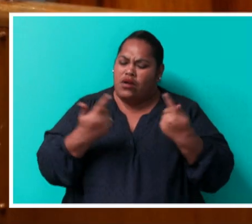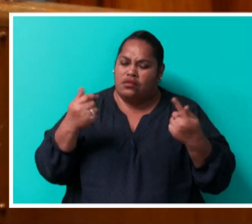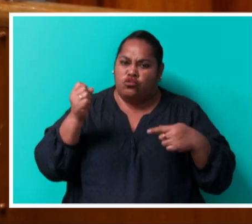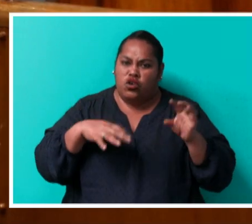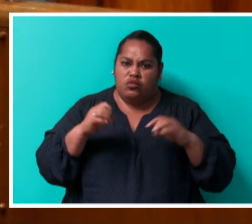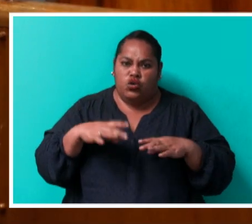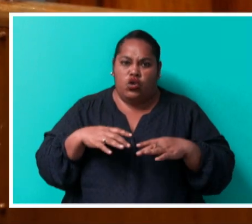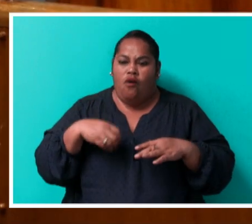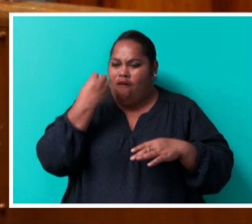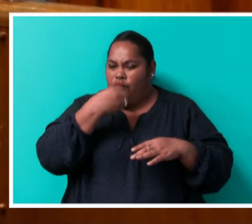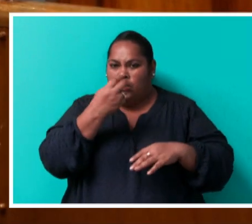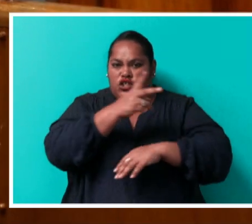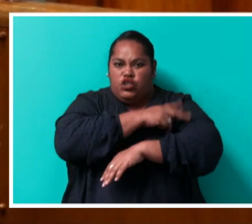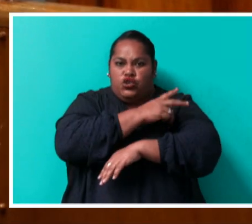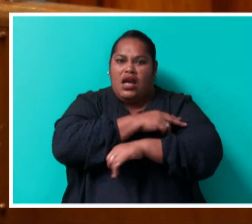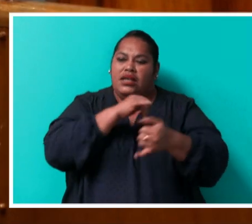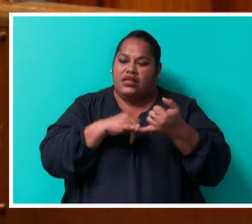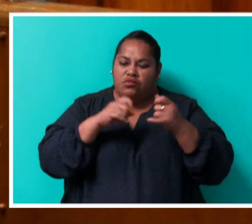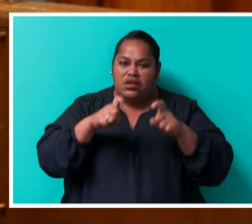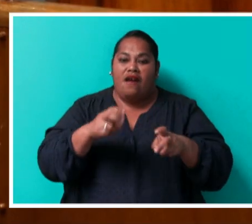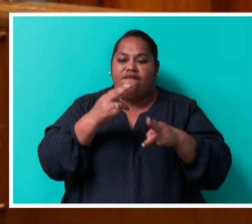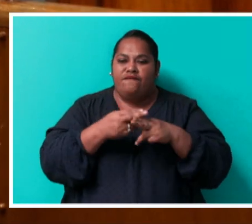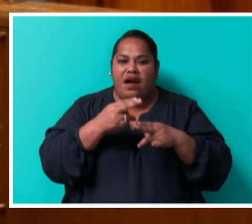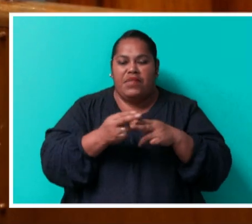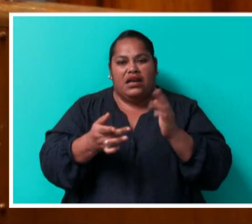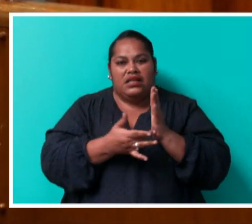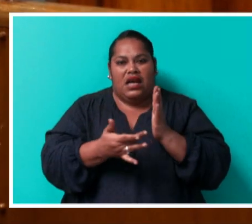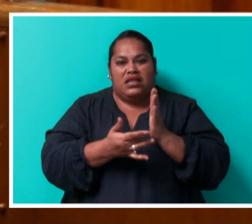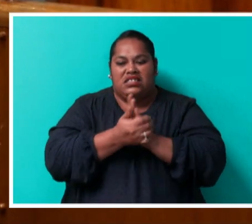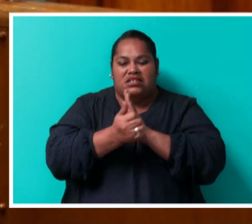food security and sustainable farming techniques in the region.